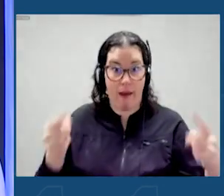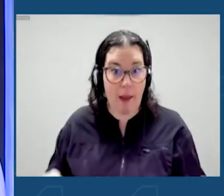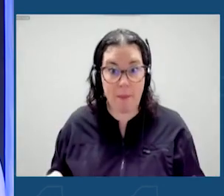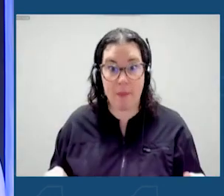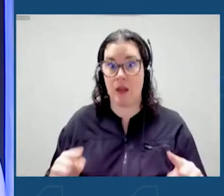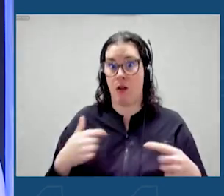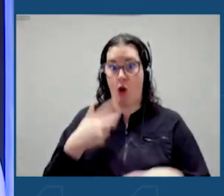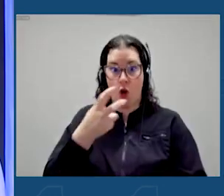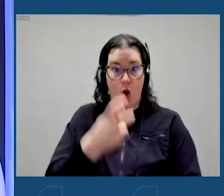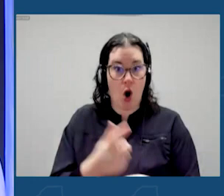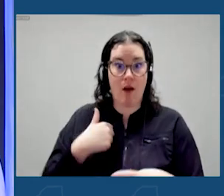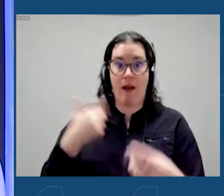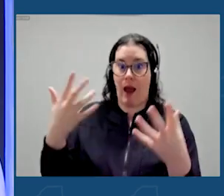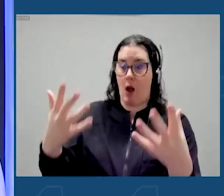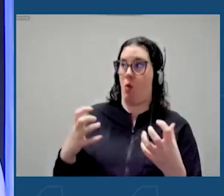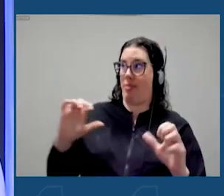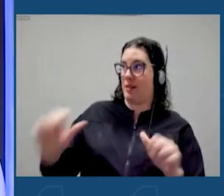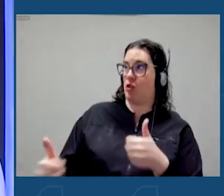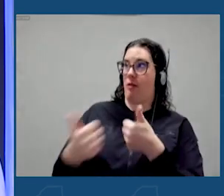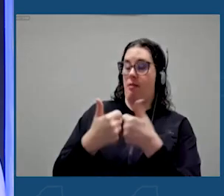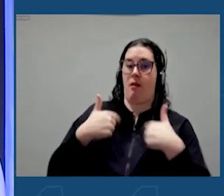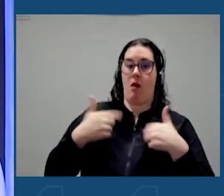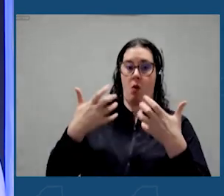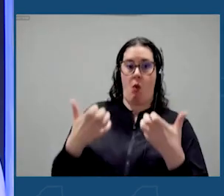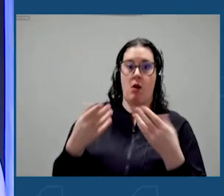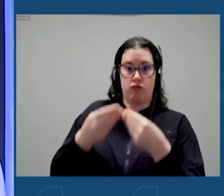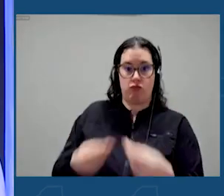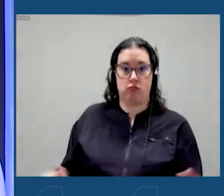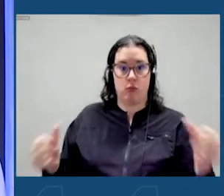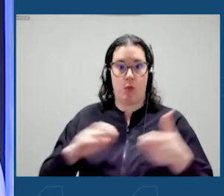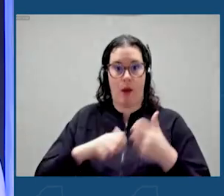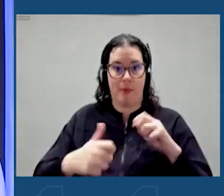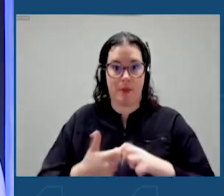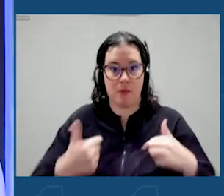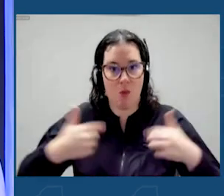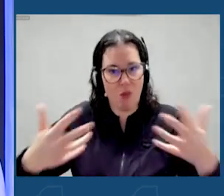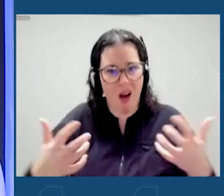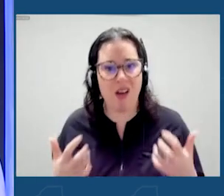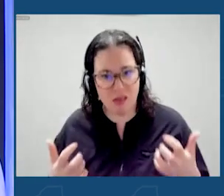me the ball. I want the challenges that we're facing as a city.